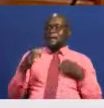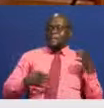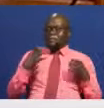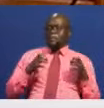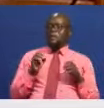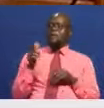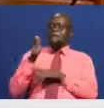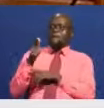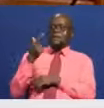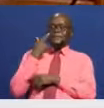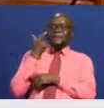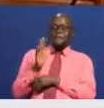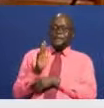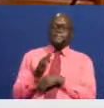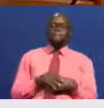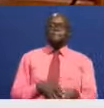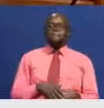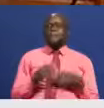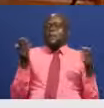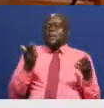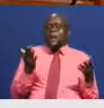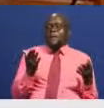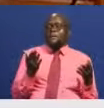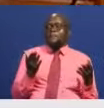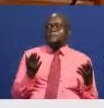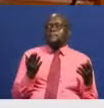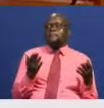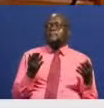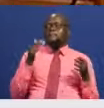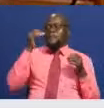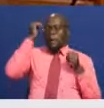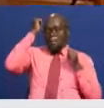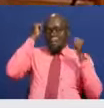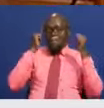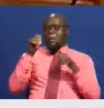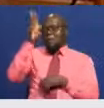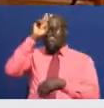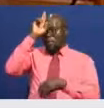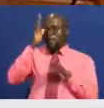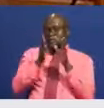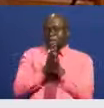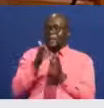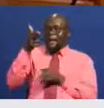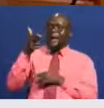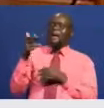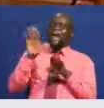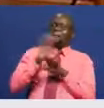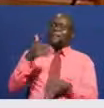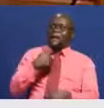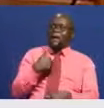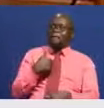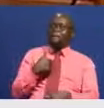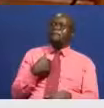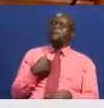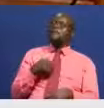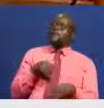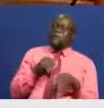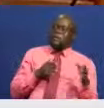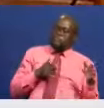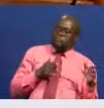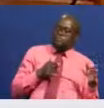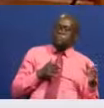video, Mr. Speaker, sir, where an armed police officer with a gun, with everything, was chased down